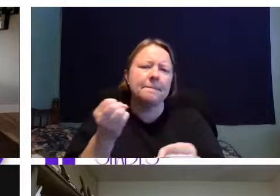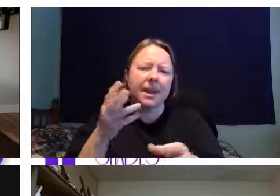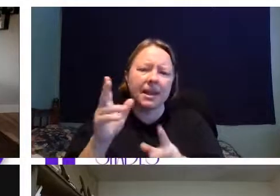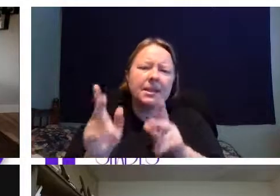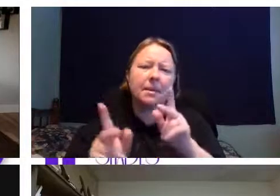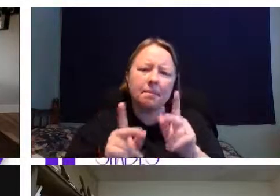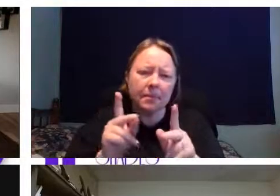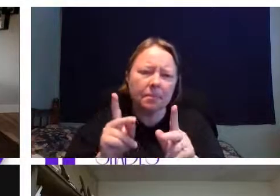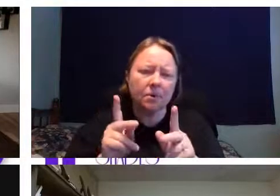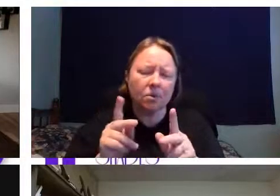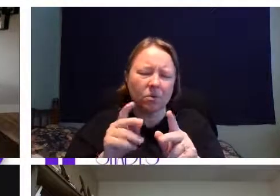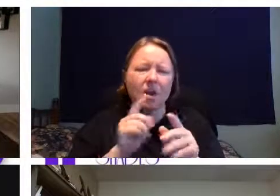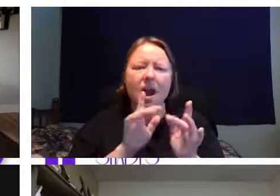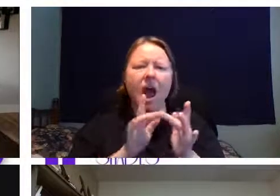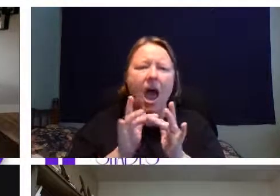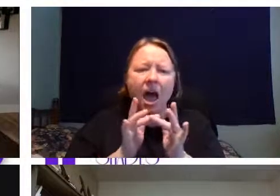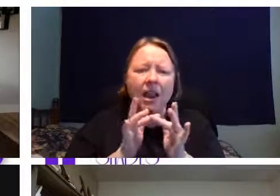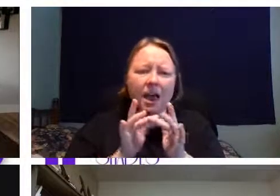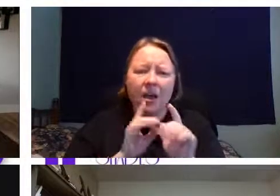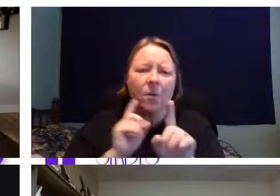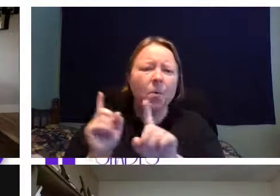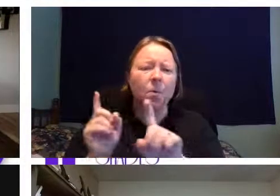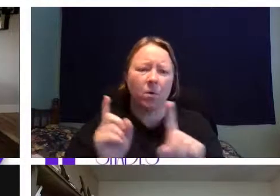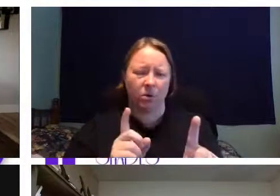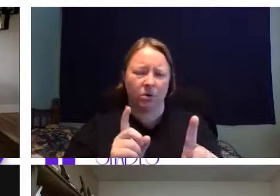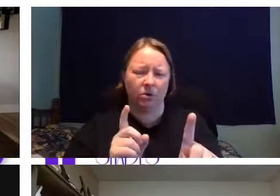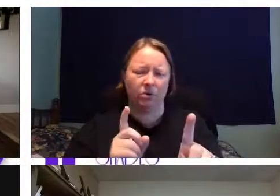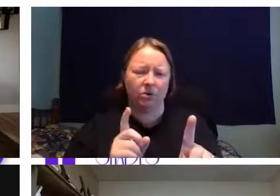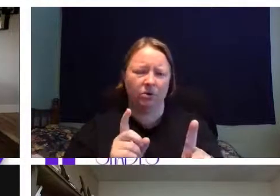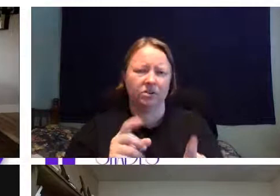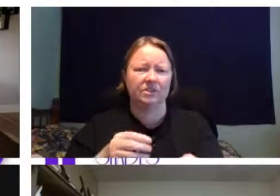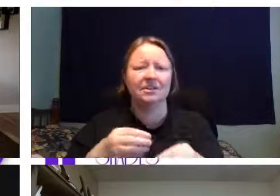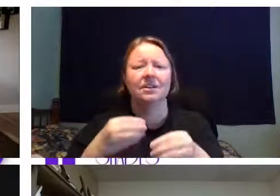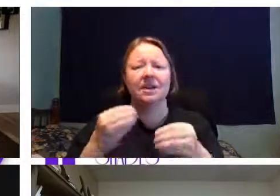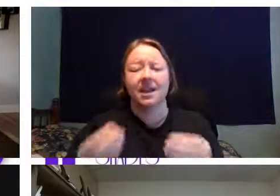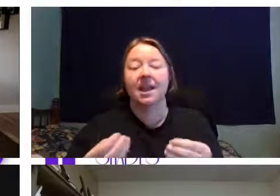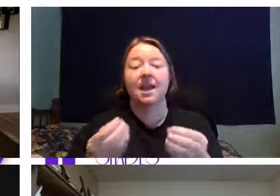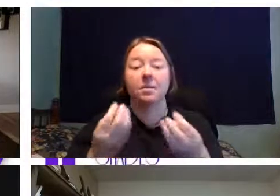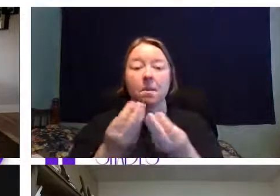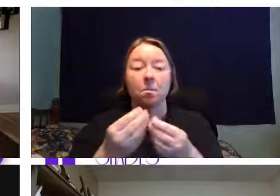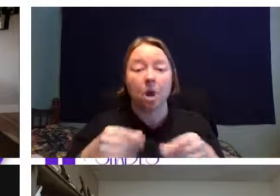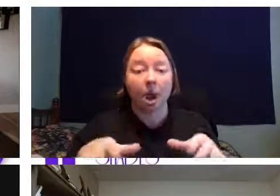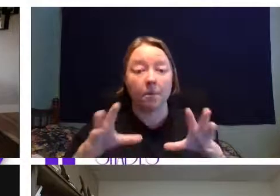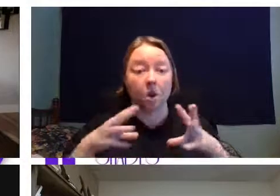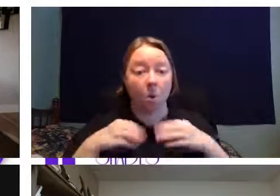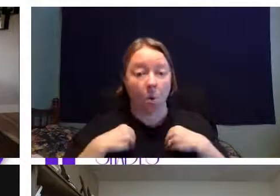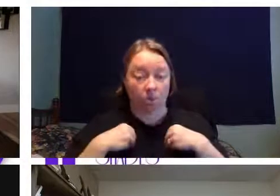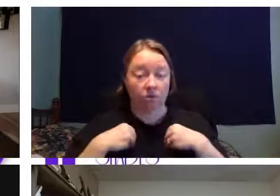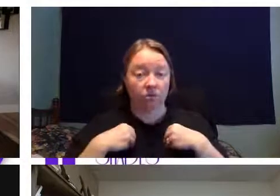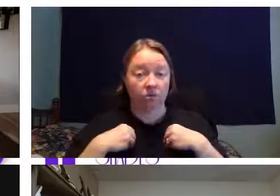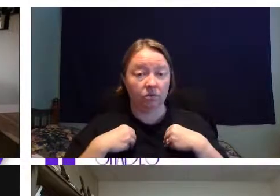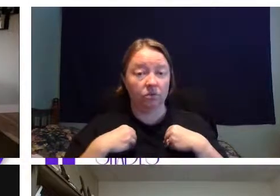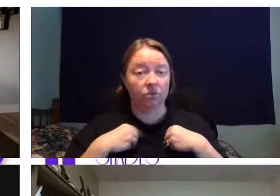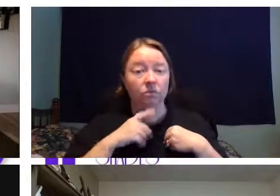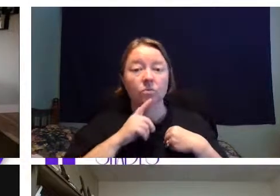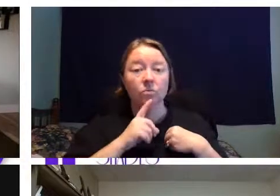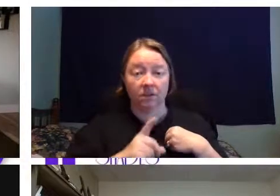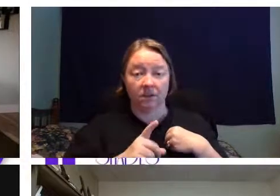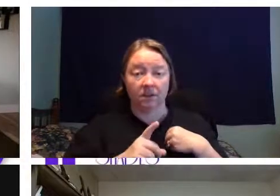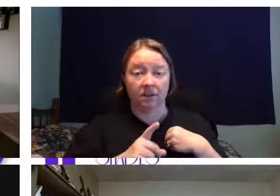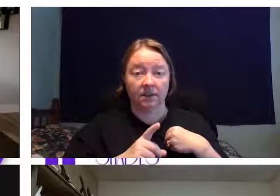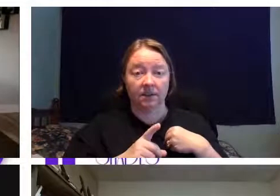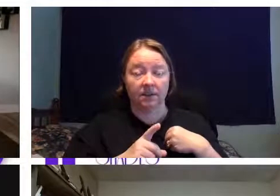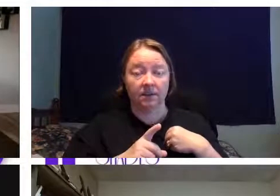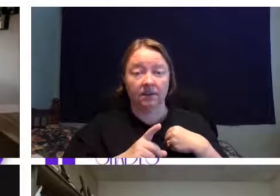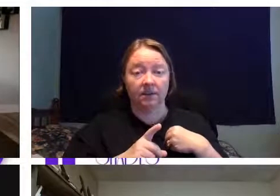doing online orders, and it gave a lot of property owners a chance to go and actually really look